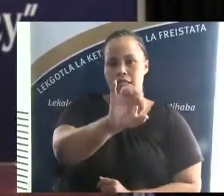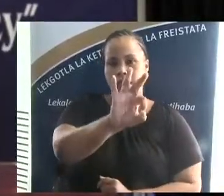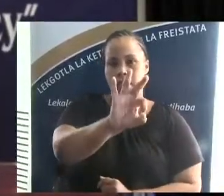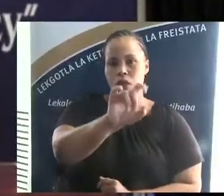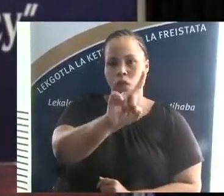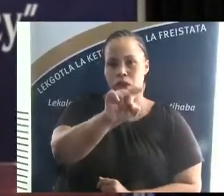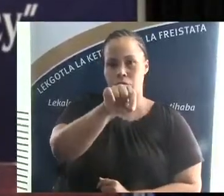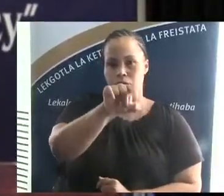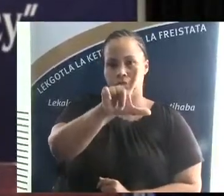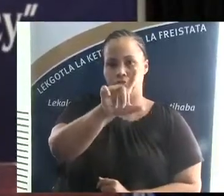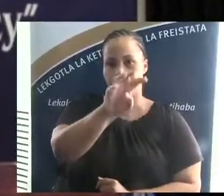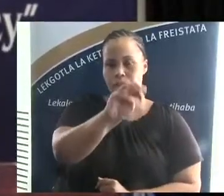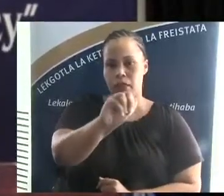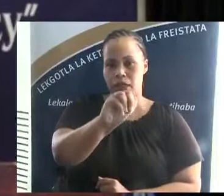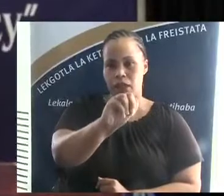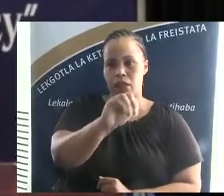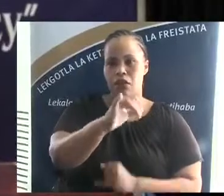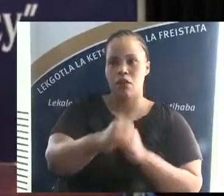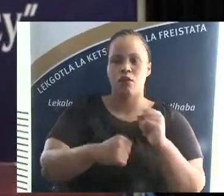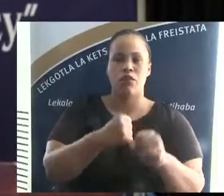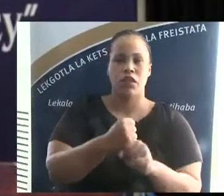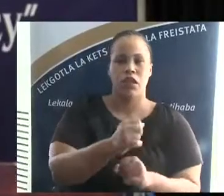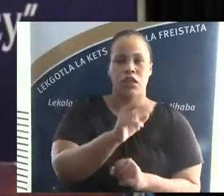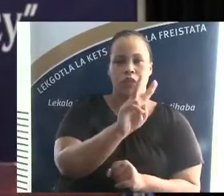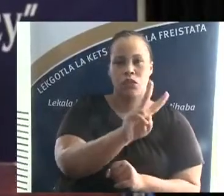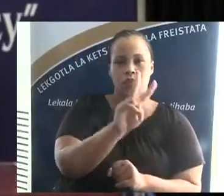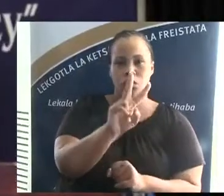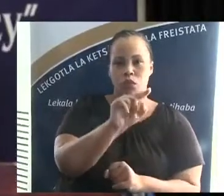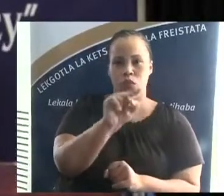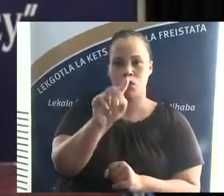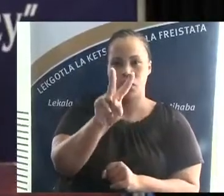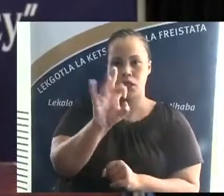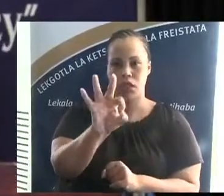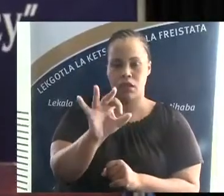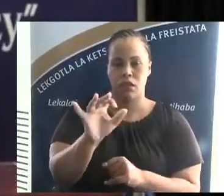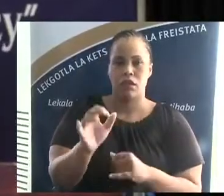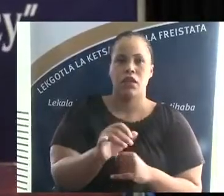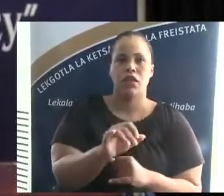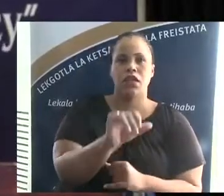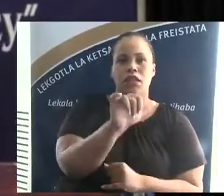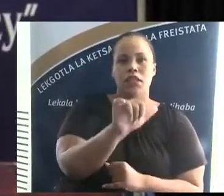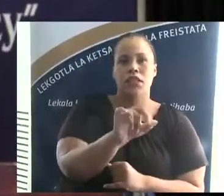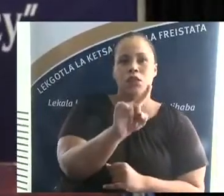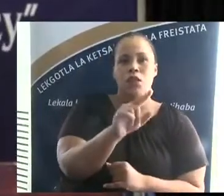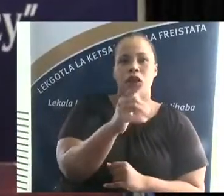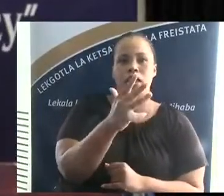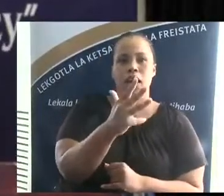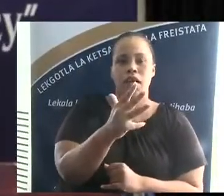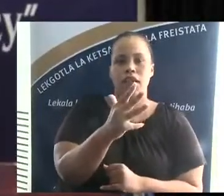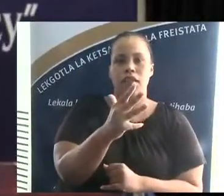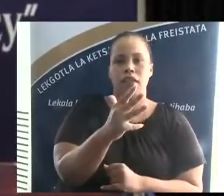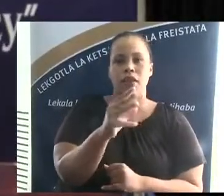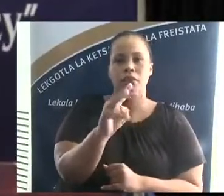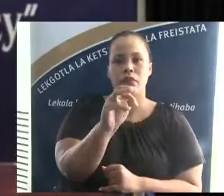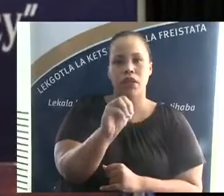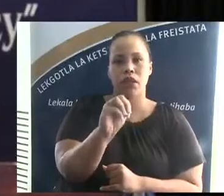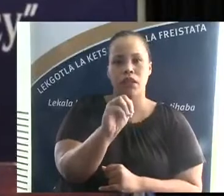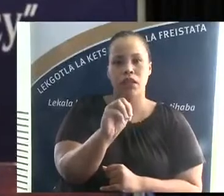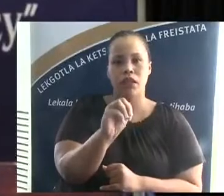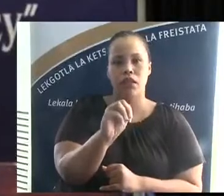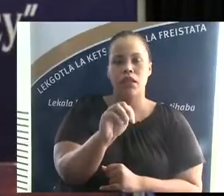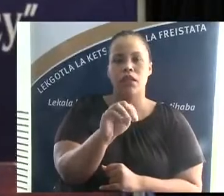631.7 million for 22-23, 619.6 million for 23-24,